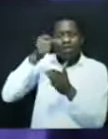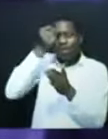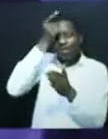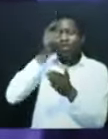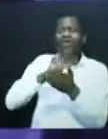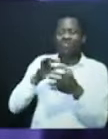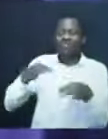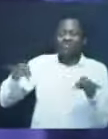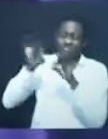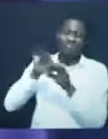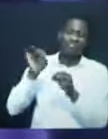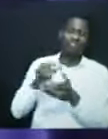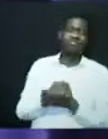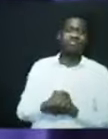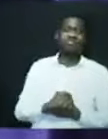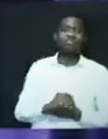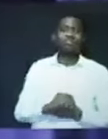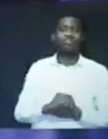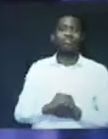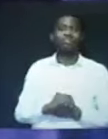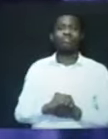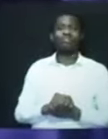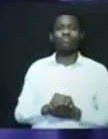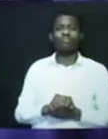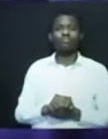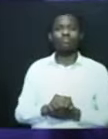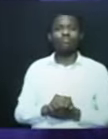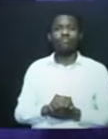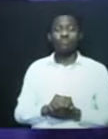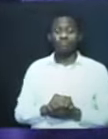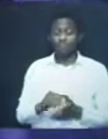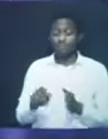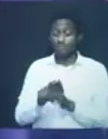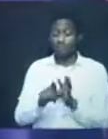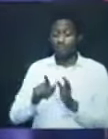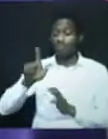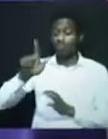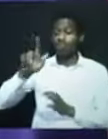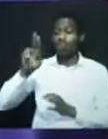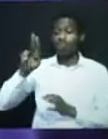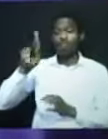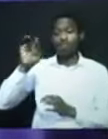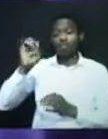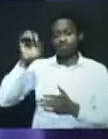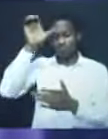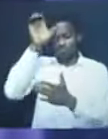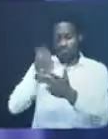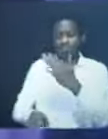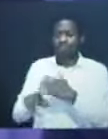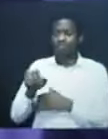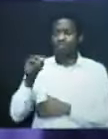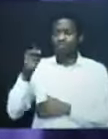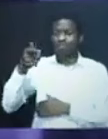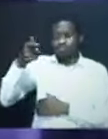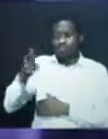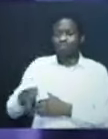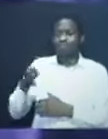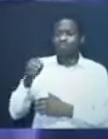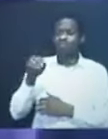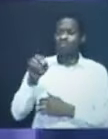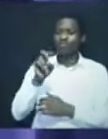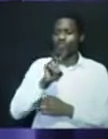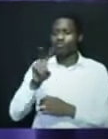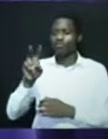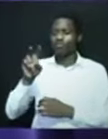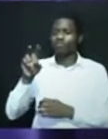wɔn owu sɔre no ne ho mfasoɔ sɛ wayɛ no ɛwɔ twerɛ ne mu no. Luke 24:45. Mom yɛn hwɛ Luke asɛmpa no eti